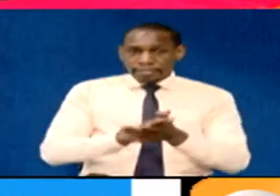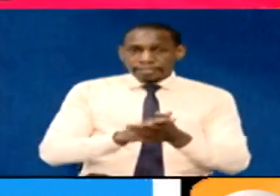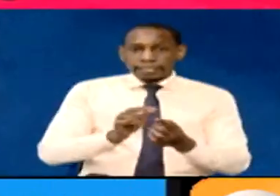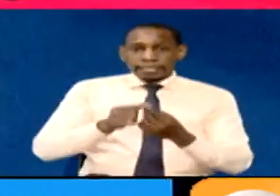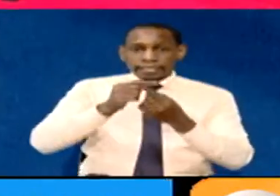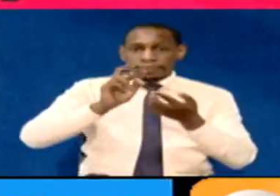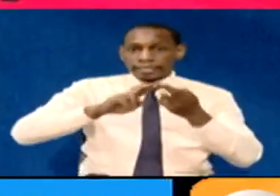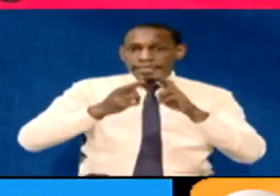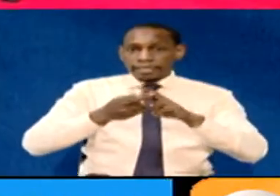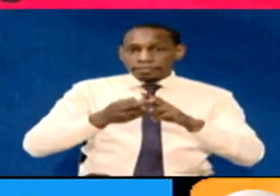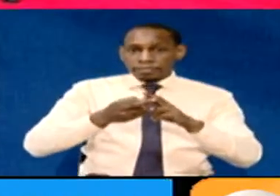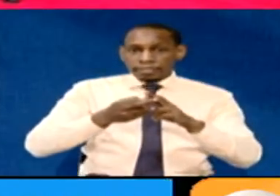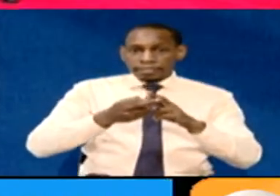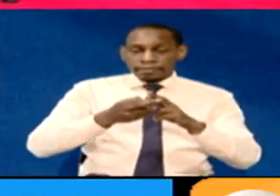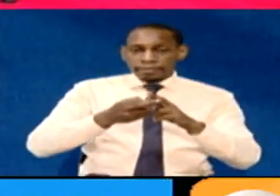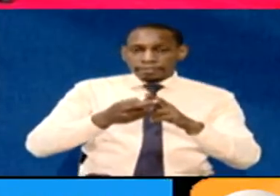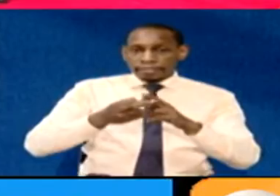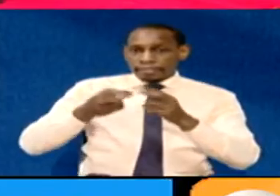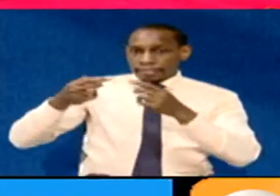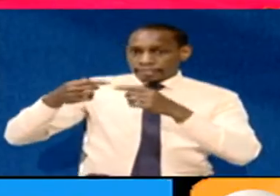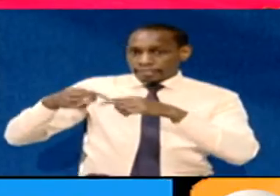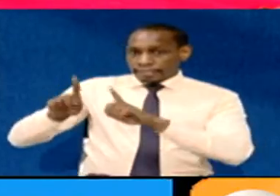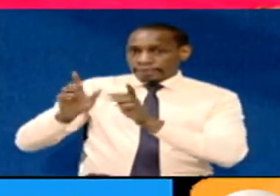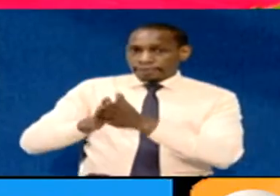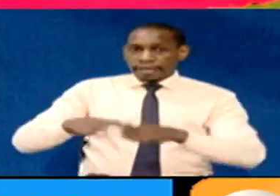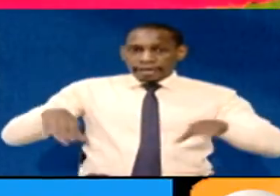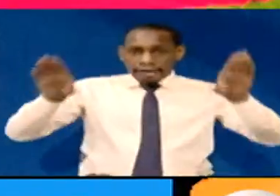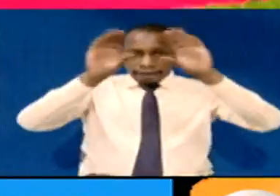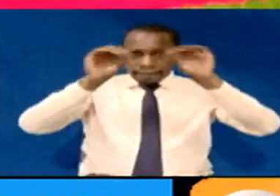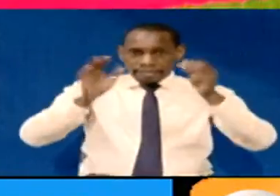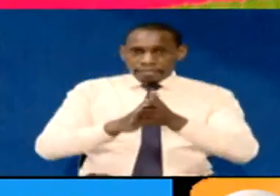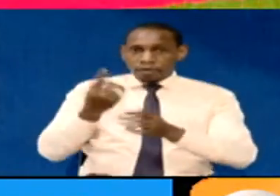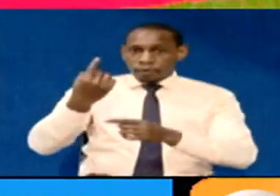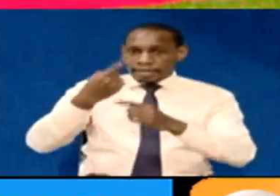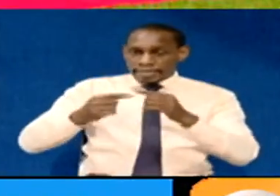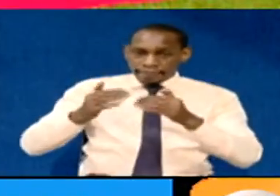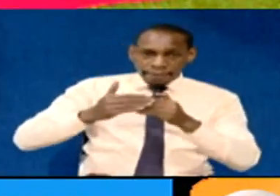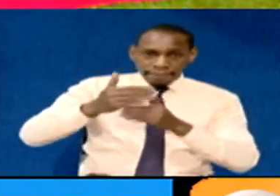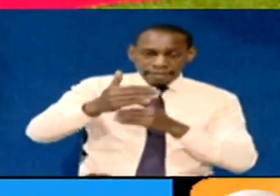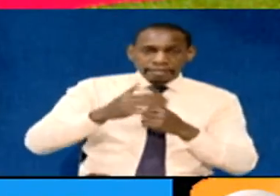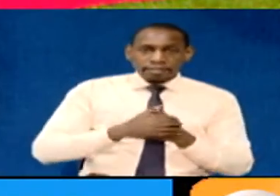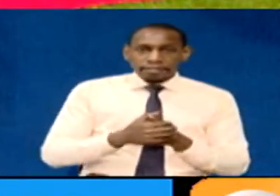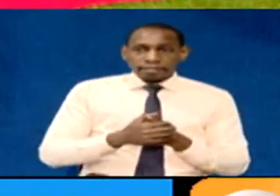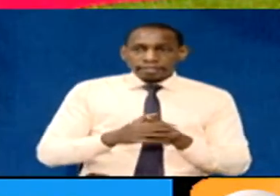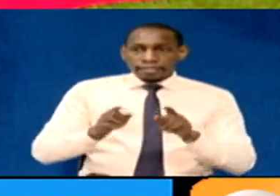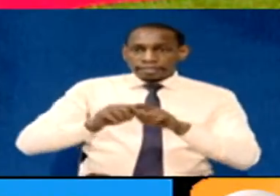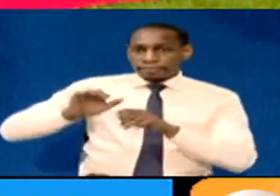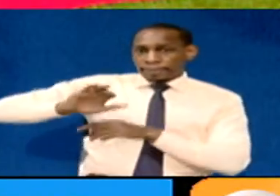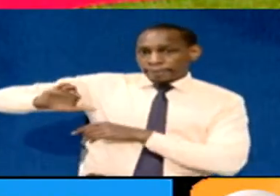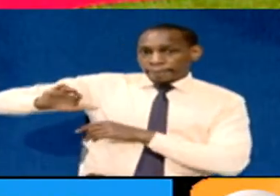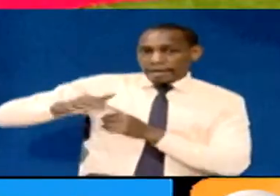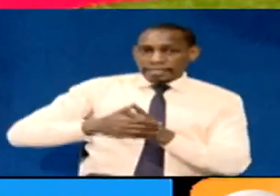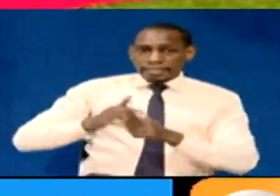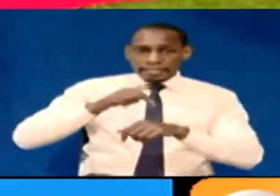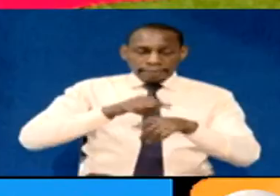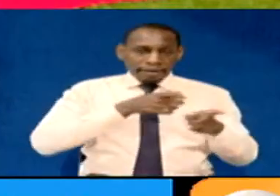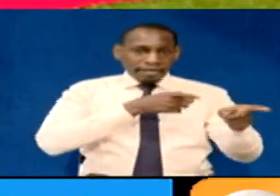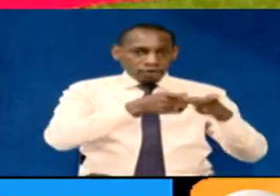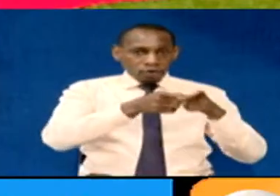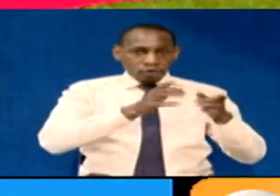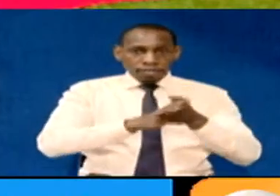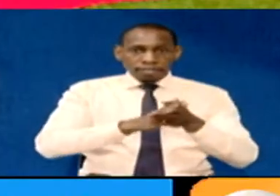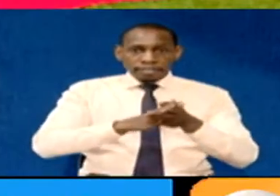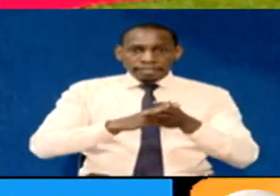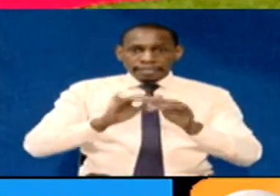the relationship between herself and the president for this 1 year or so, and the remainder of her term with